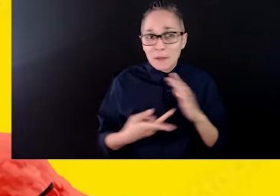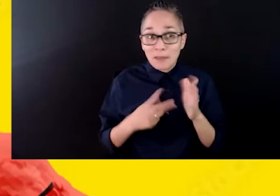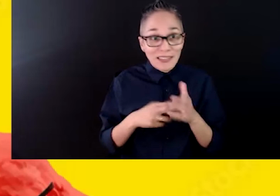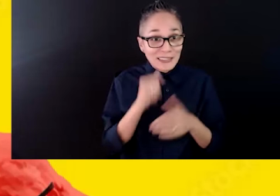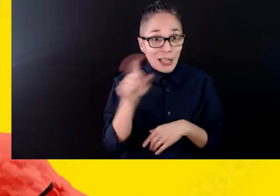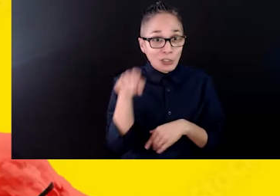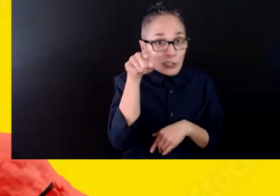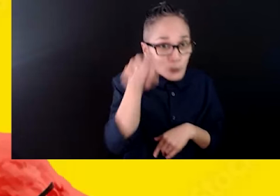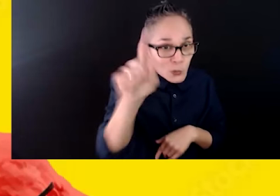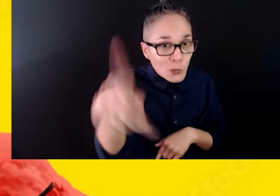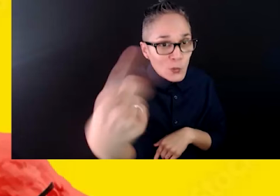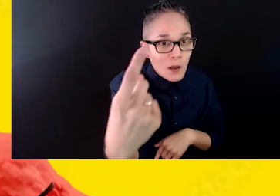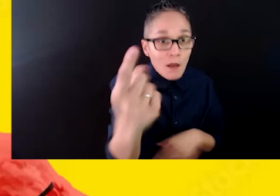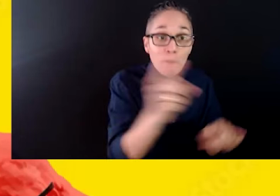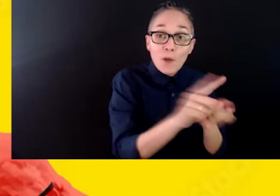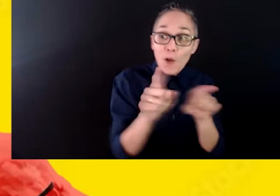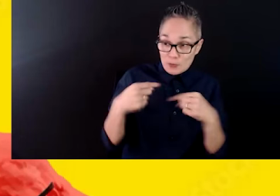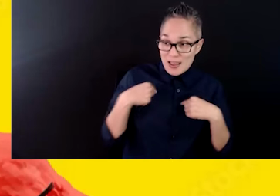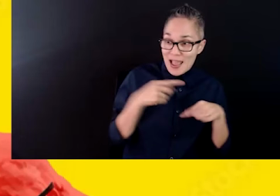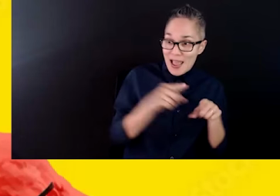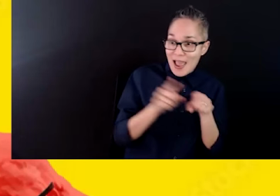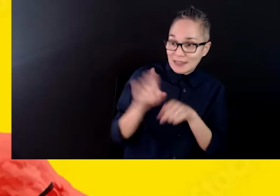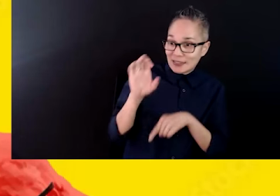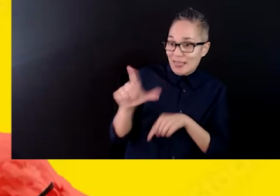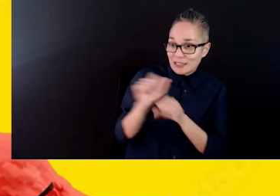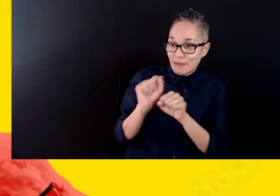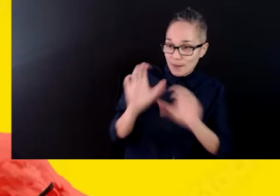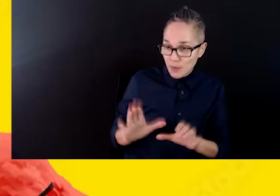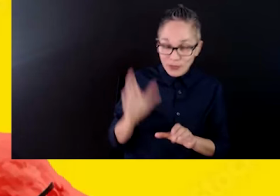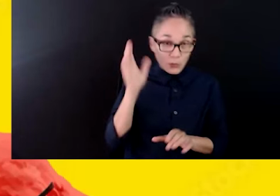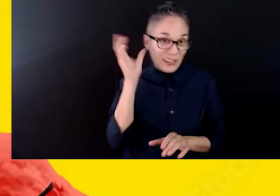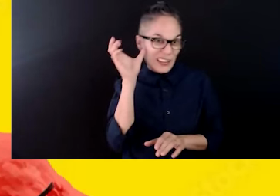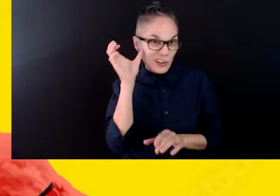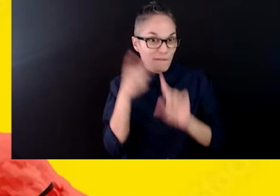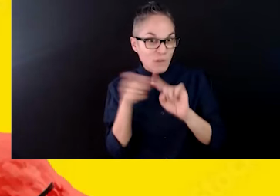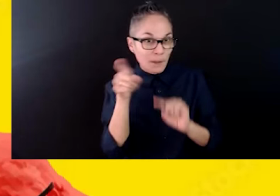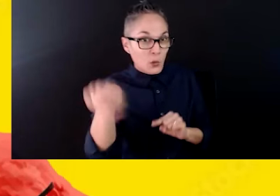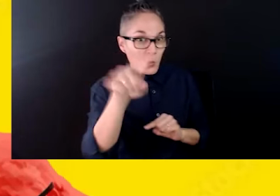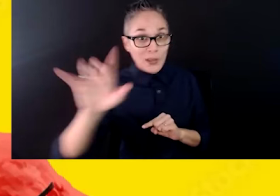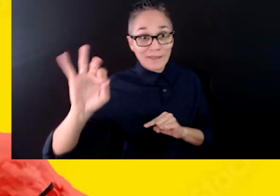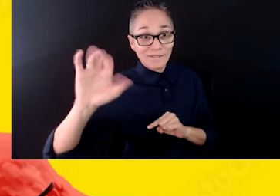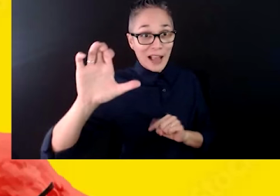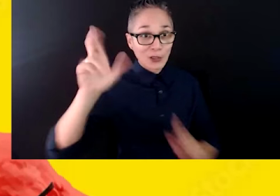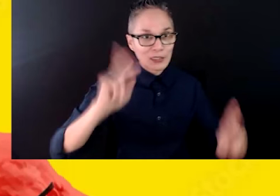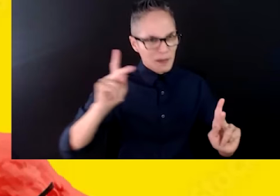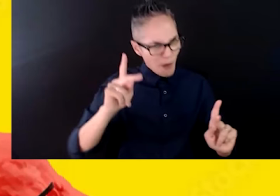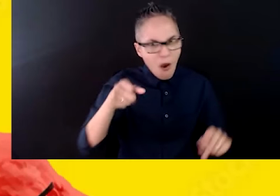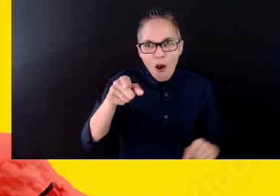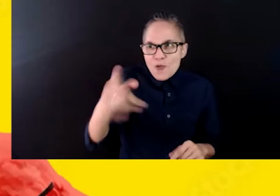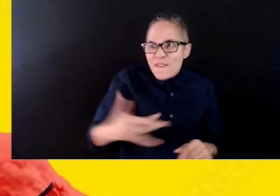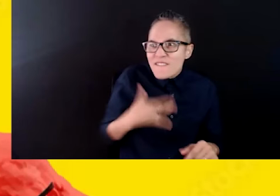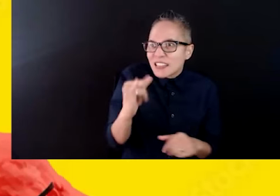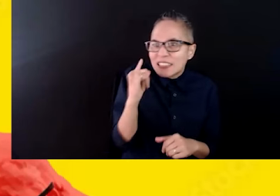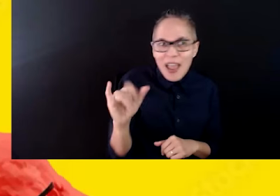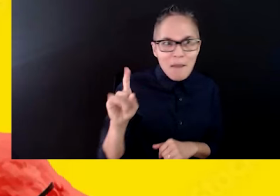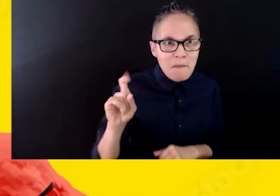you. And as a classified, to hear that, from faculty, I was just like, whoa, it's bad for you guys You kind of like, too.